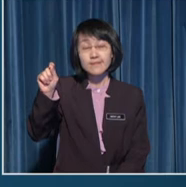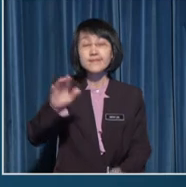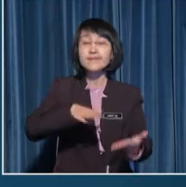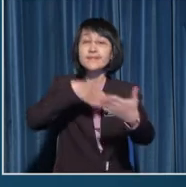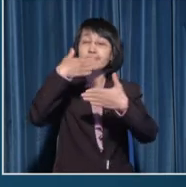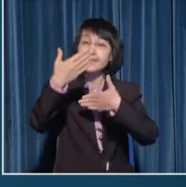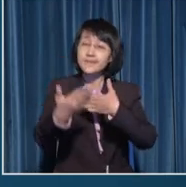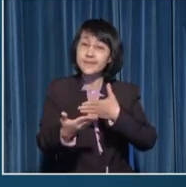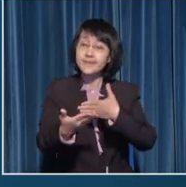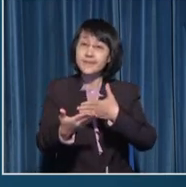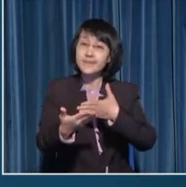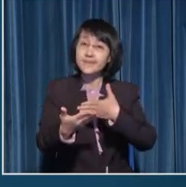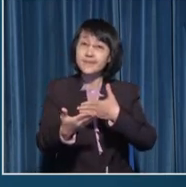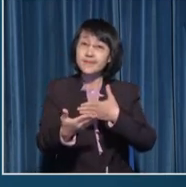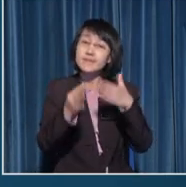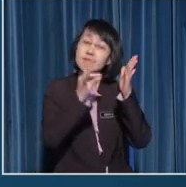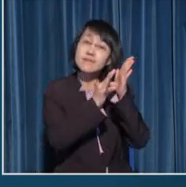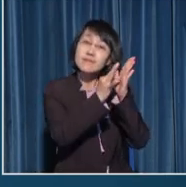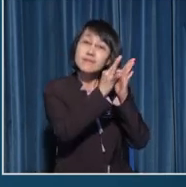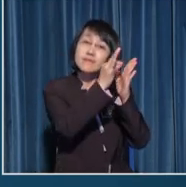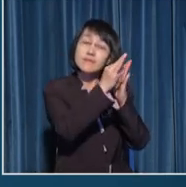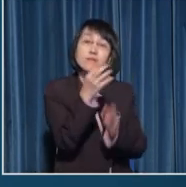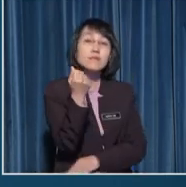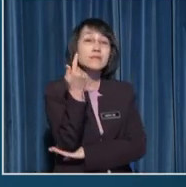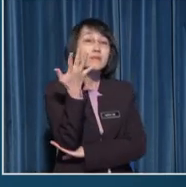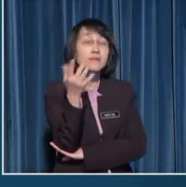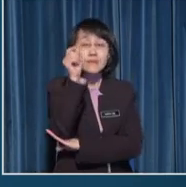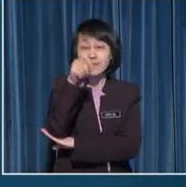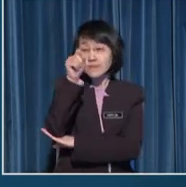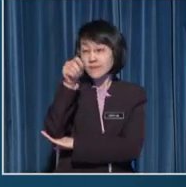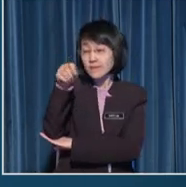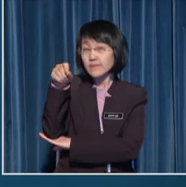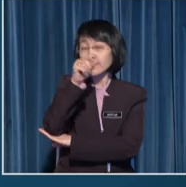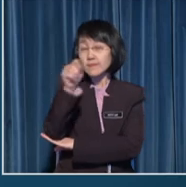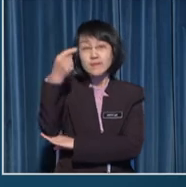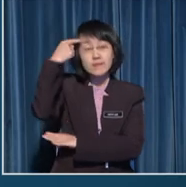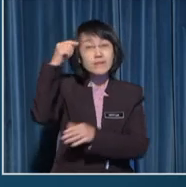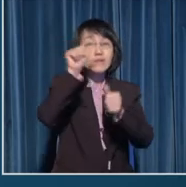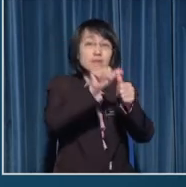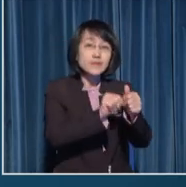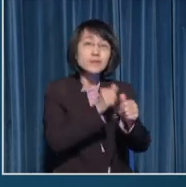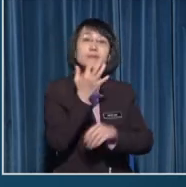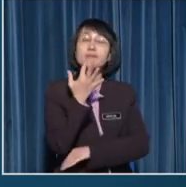next, you just have to count how many tally for each color.